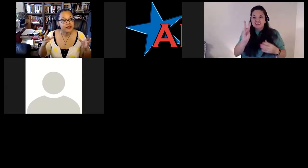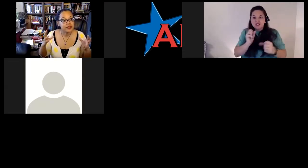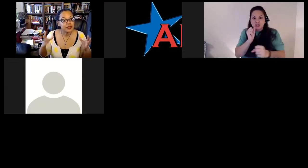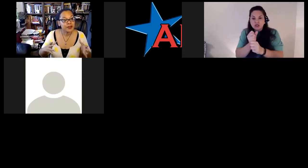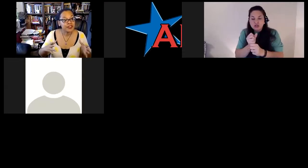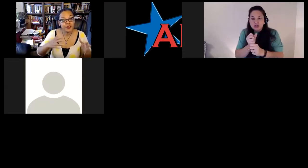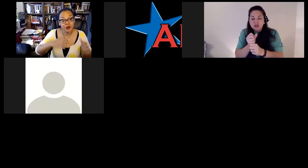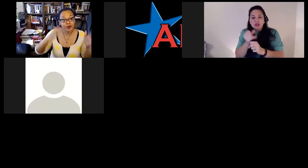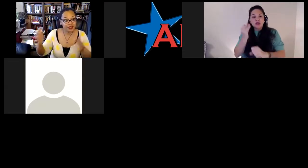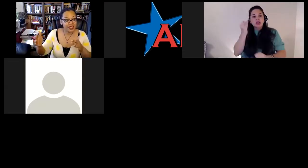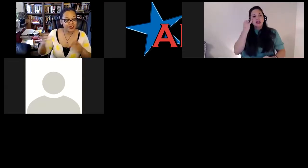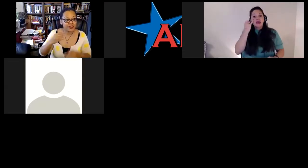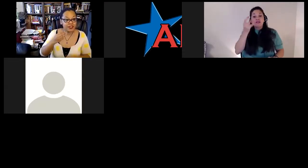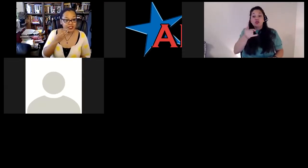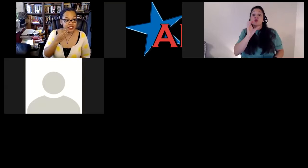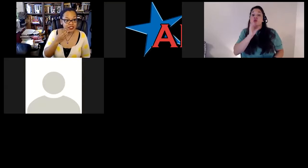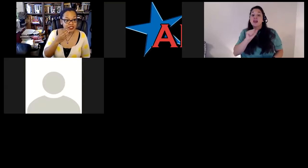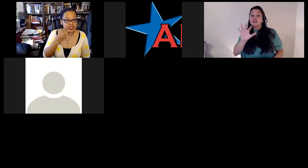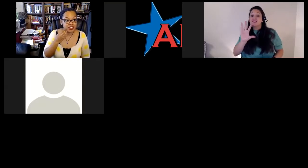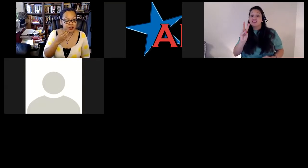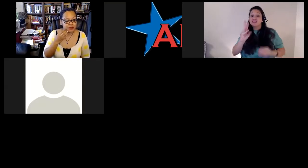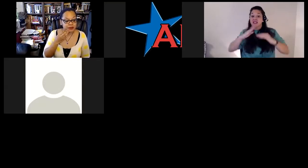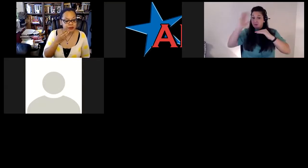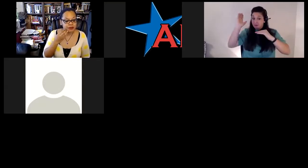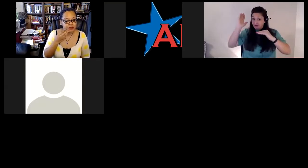if you're over the age of 56,